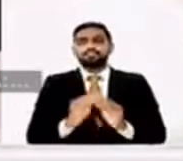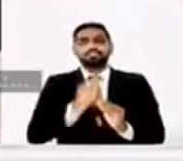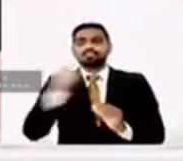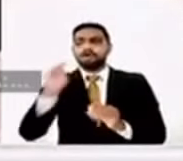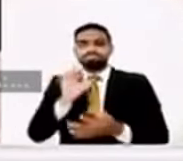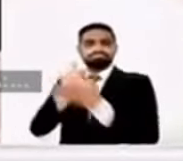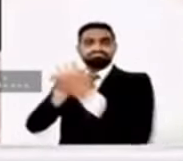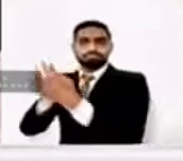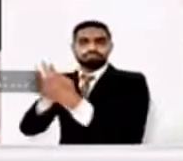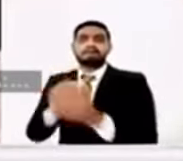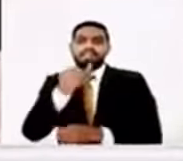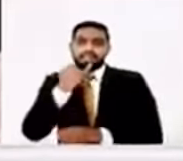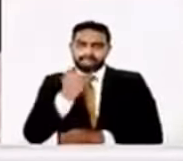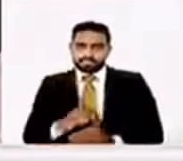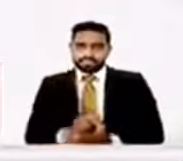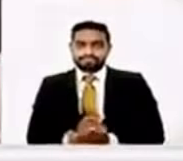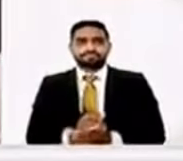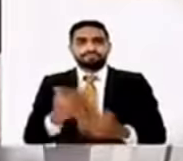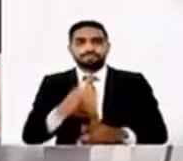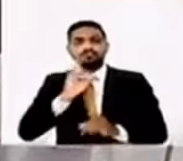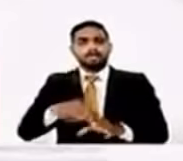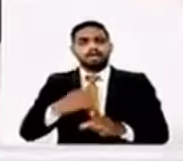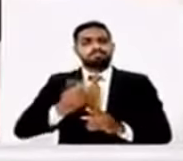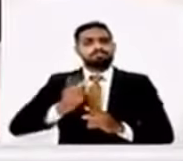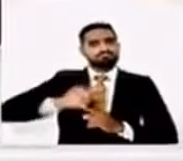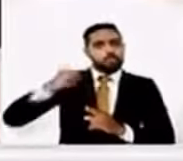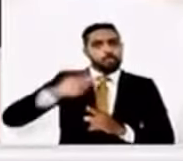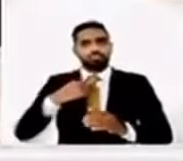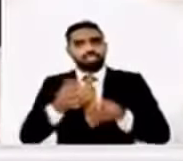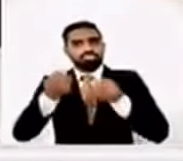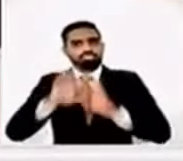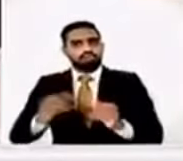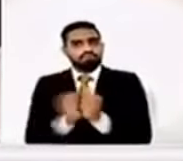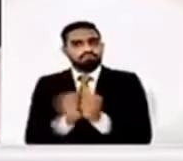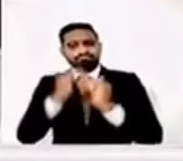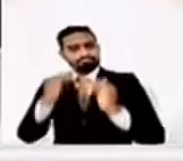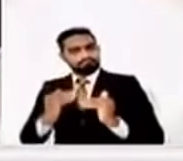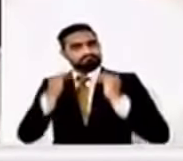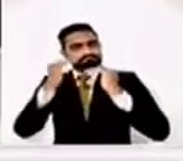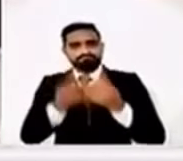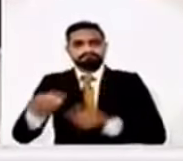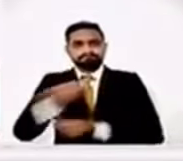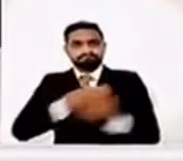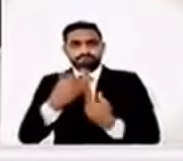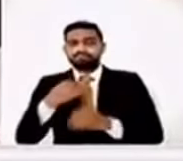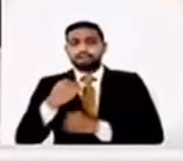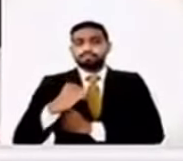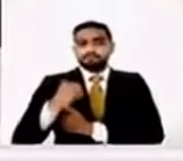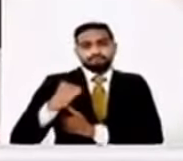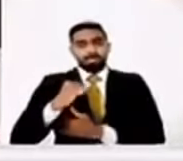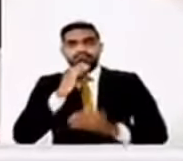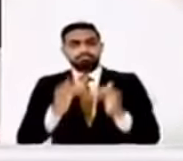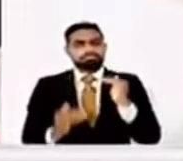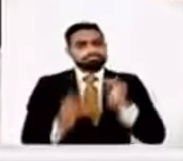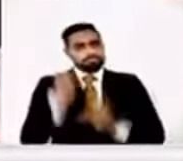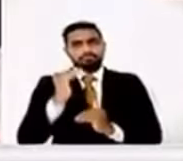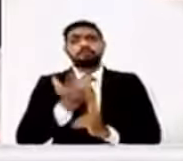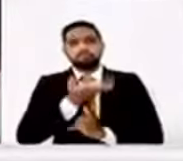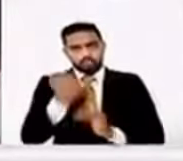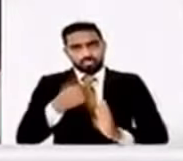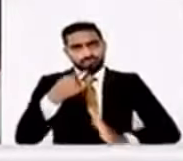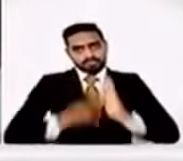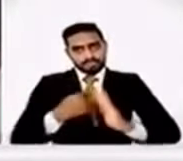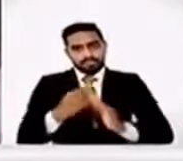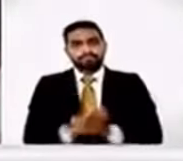to both the conventional Western advanced economies and the powerful emerging Eastern economies. We must develop the Hambantota